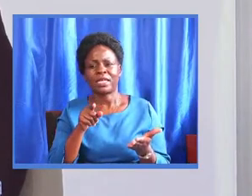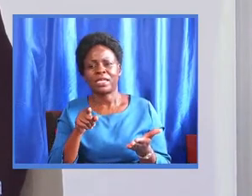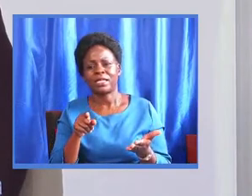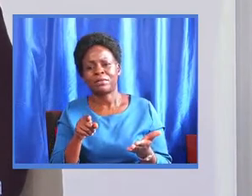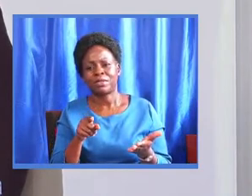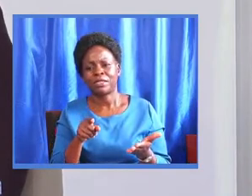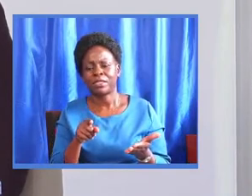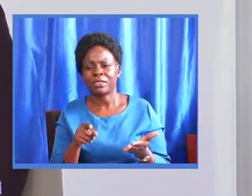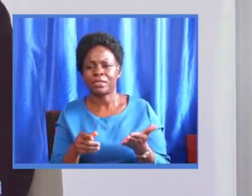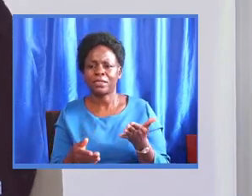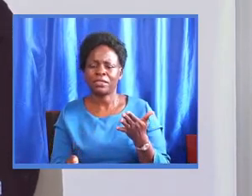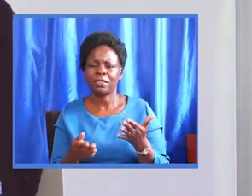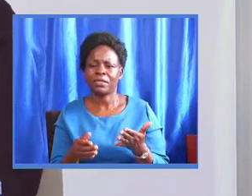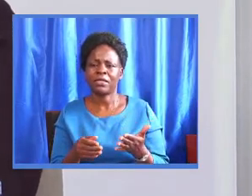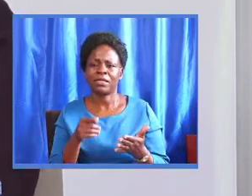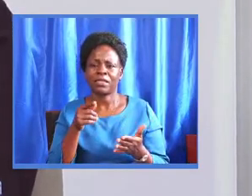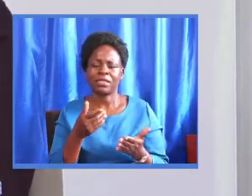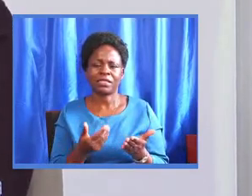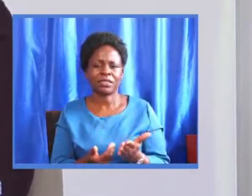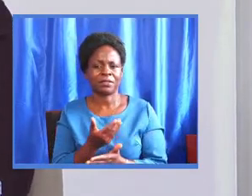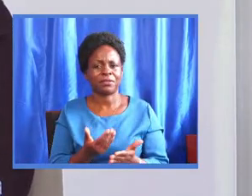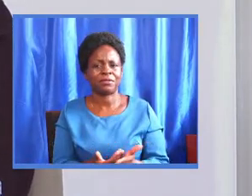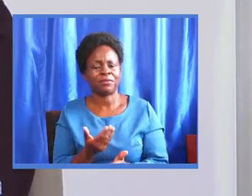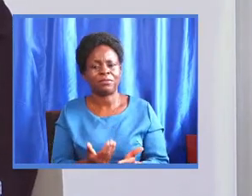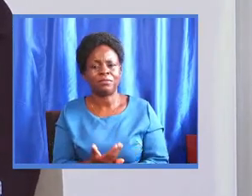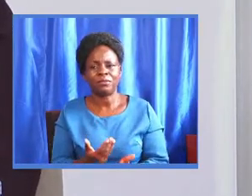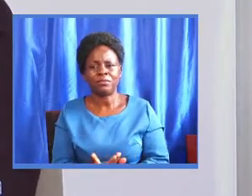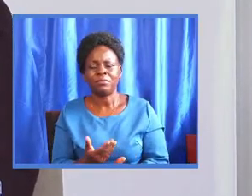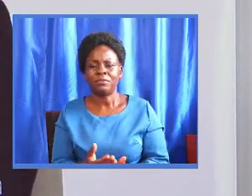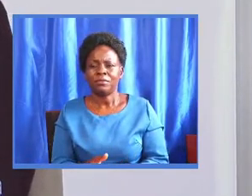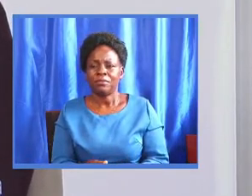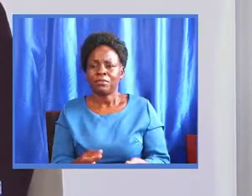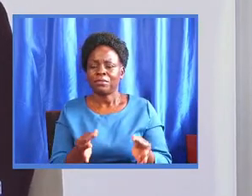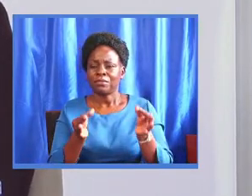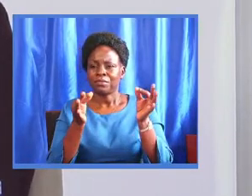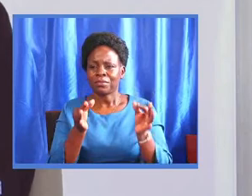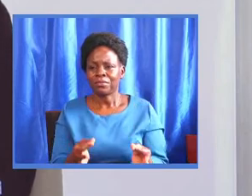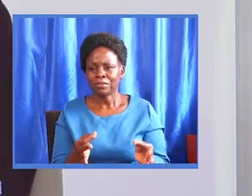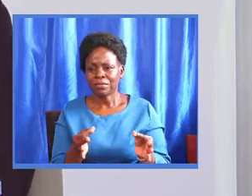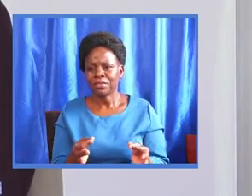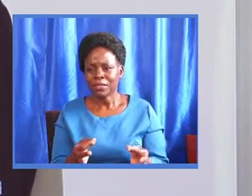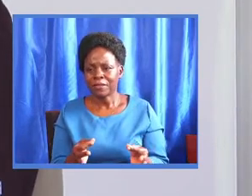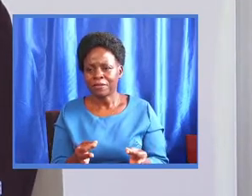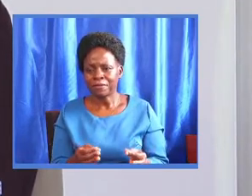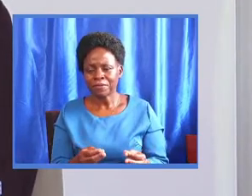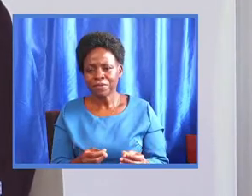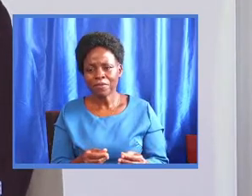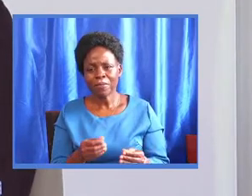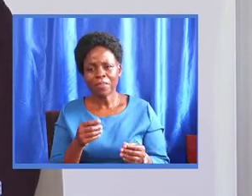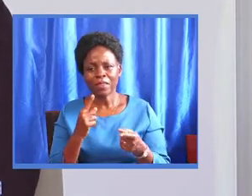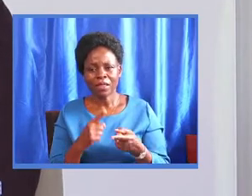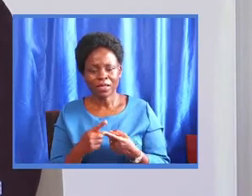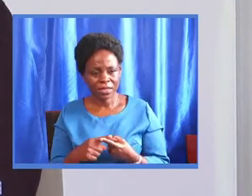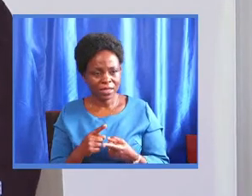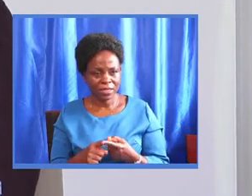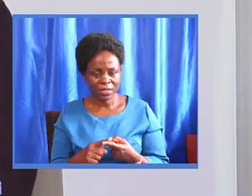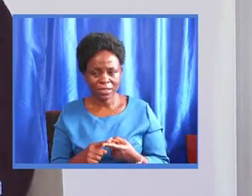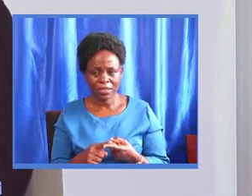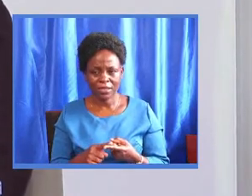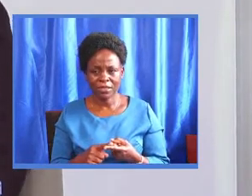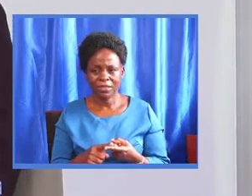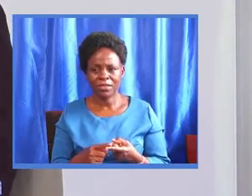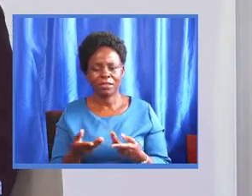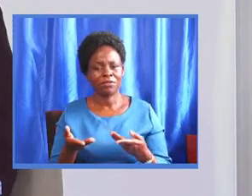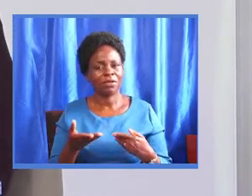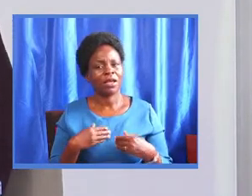imagine. Yet, these are real things. But until, as a tax authority, we are required to get these statistics, we do not have them, then we